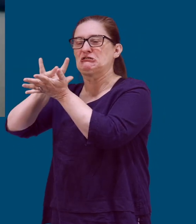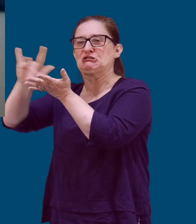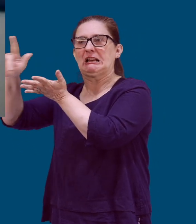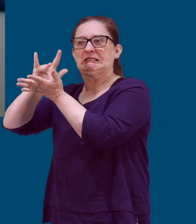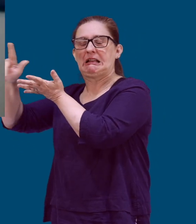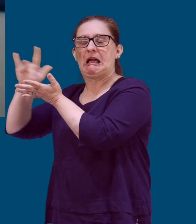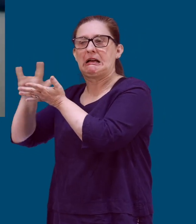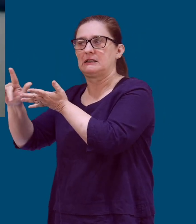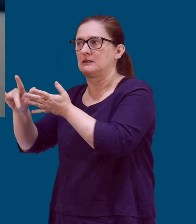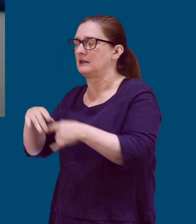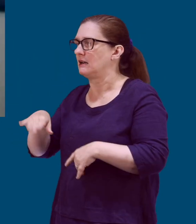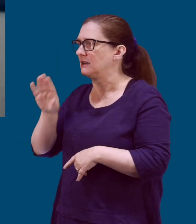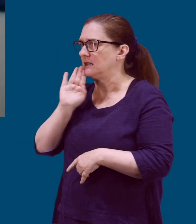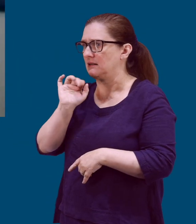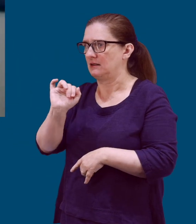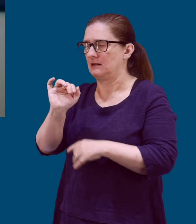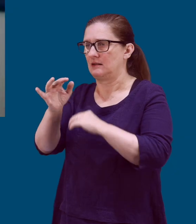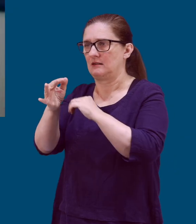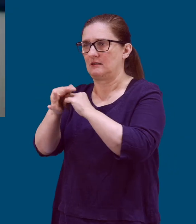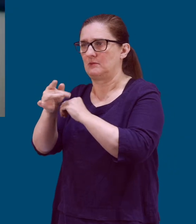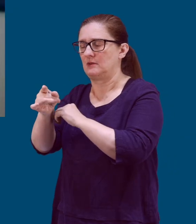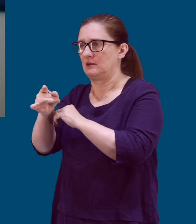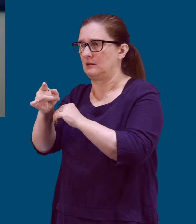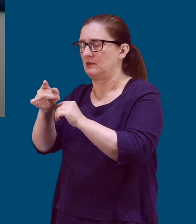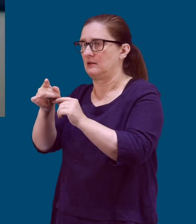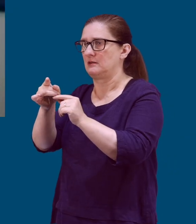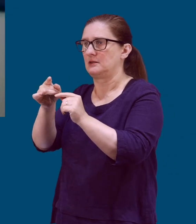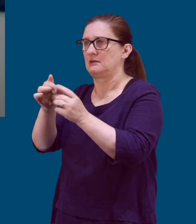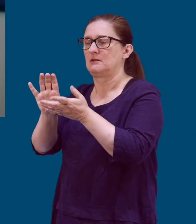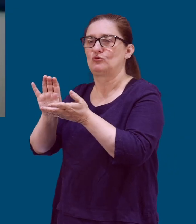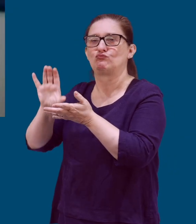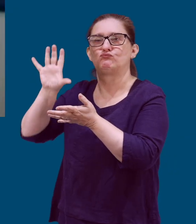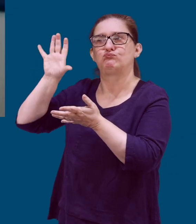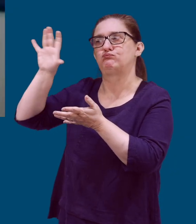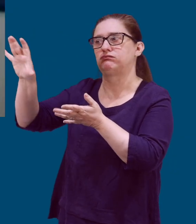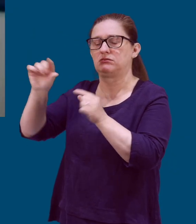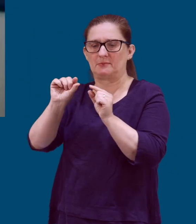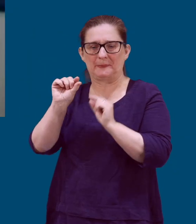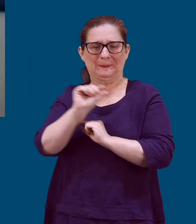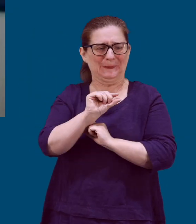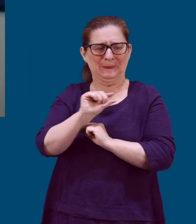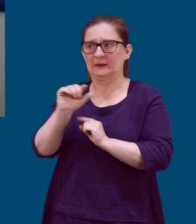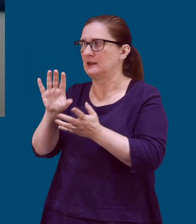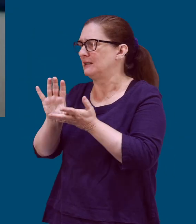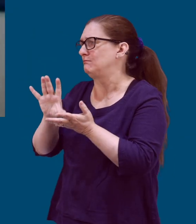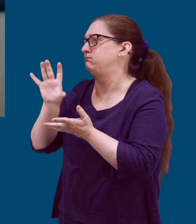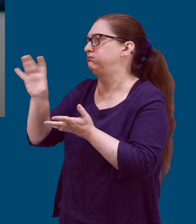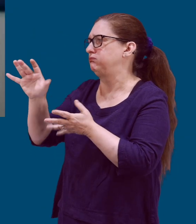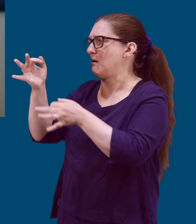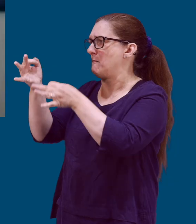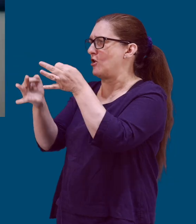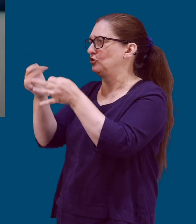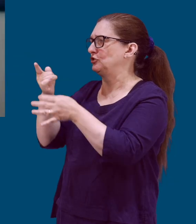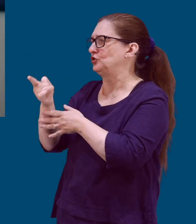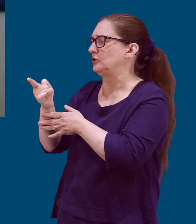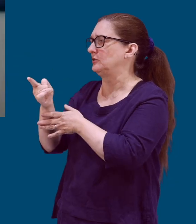that her husband donates 4 times the amount she contributes on marginalized art girlies to a politician